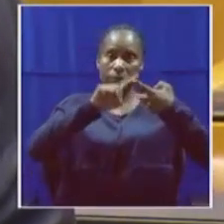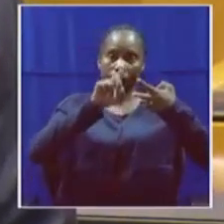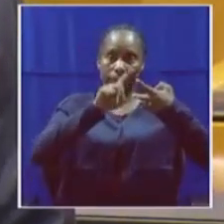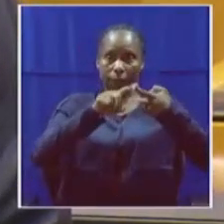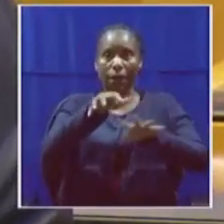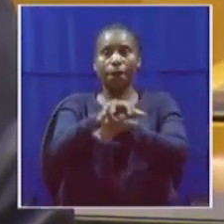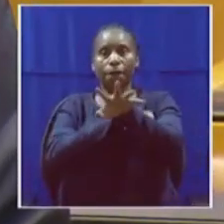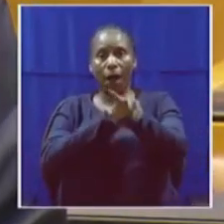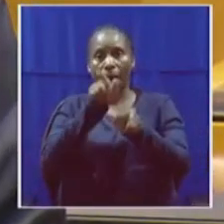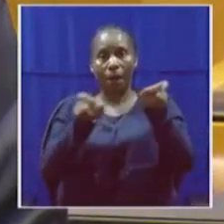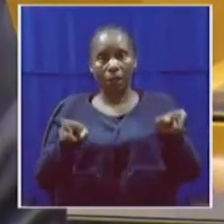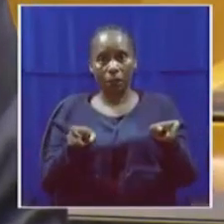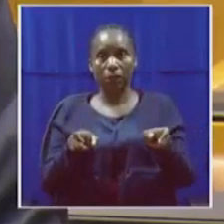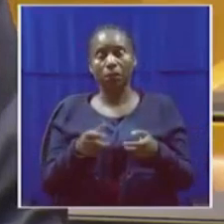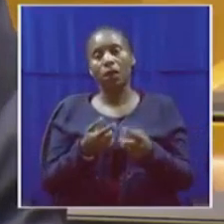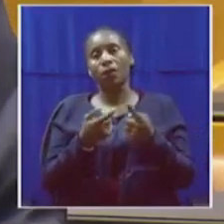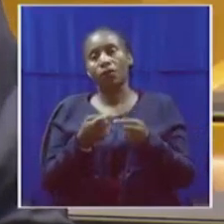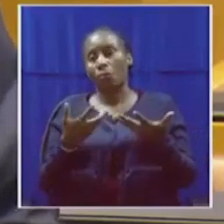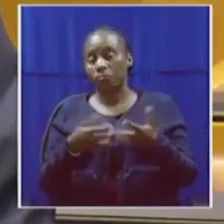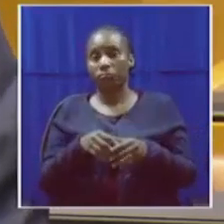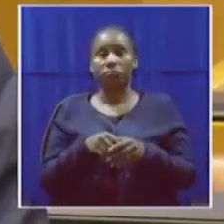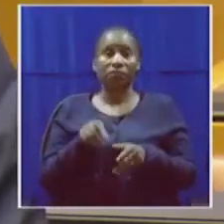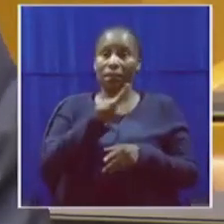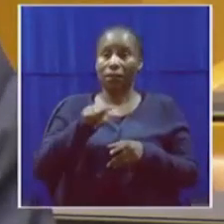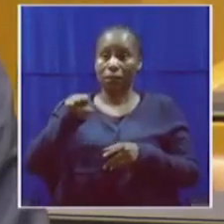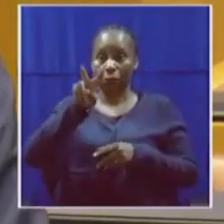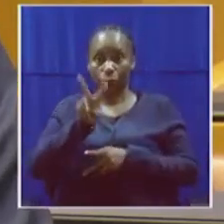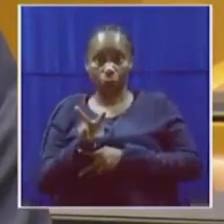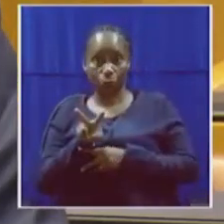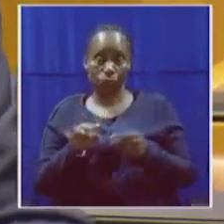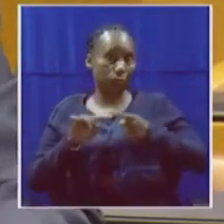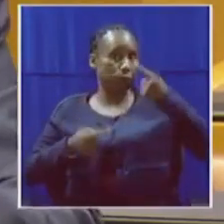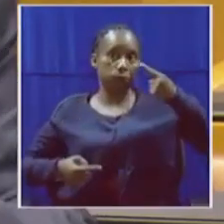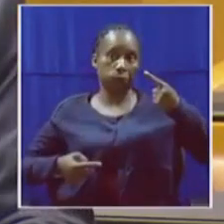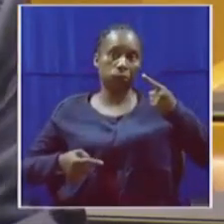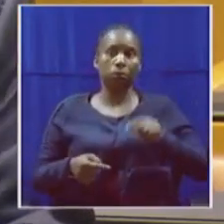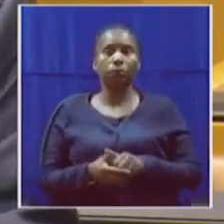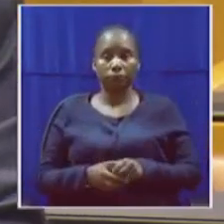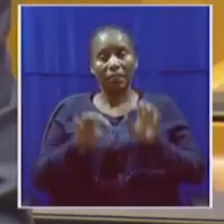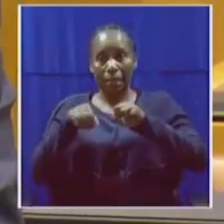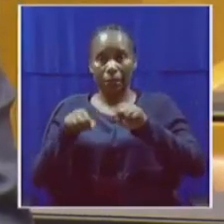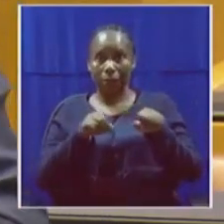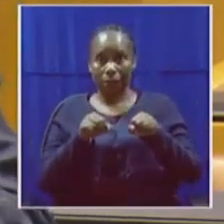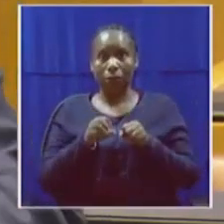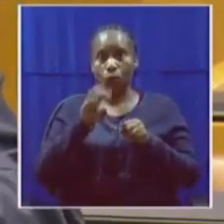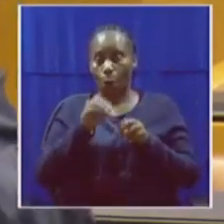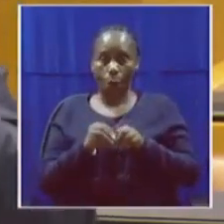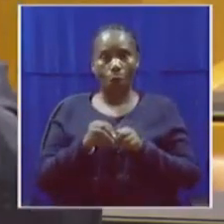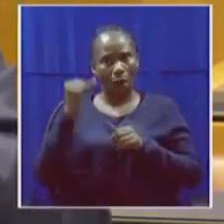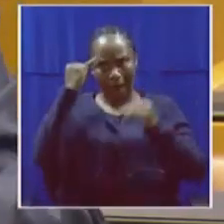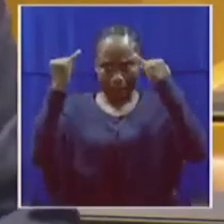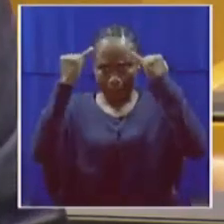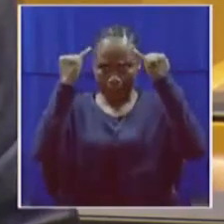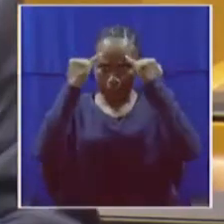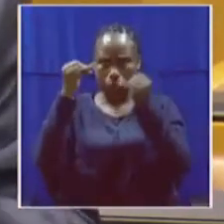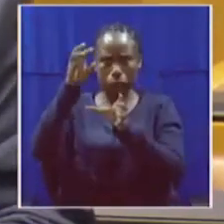for example, from ZZ2, and so on. So, yes, so ideas were contributed